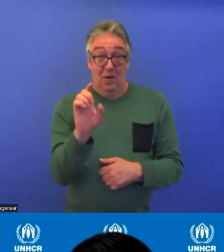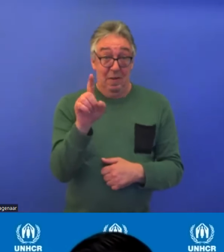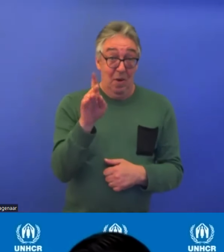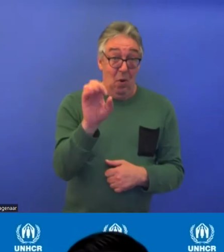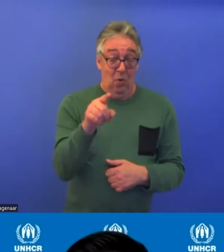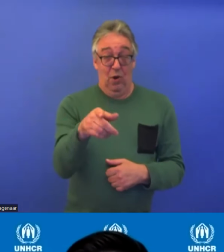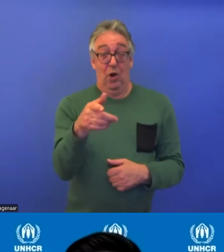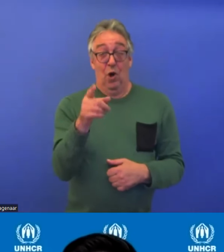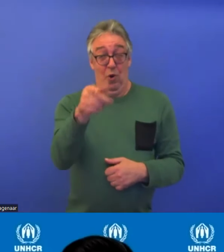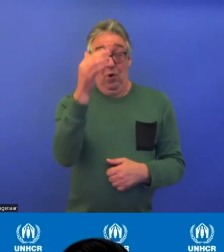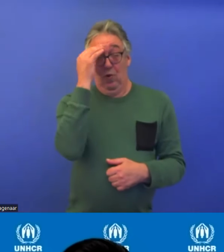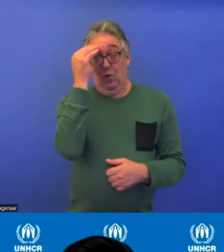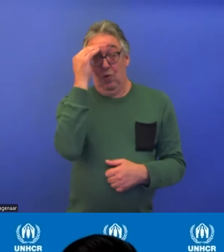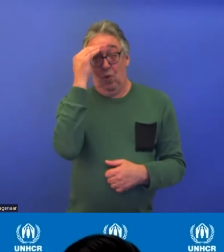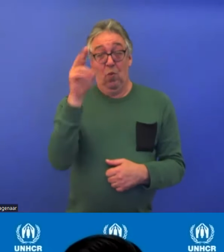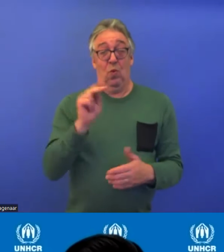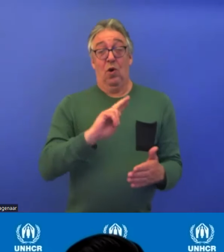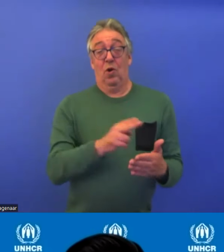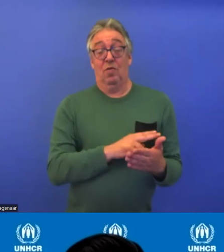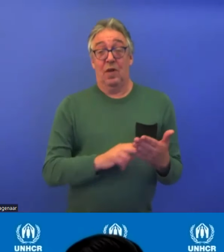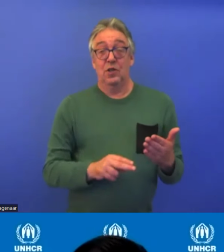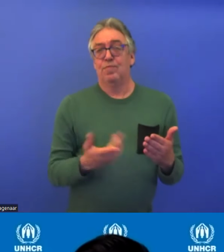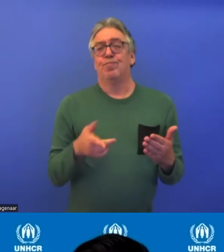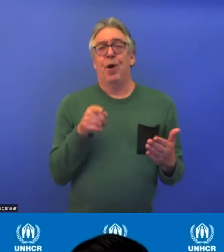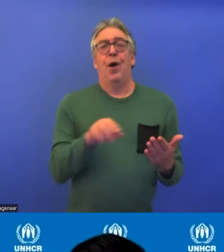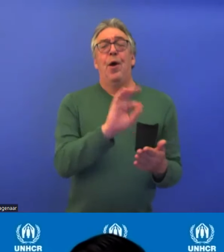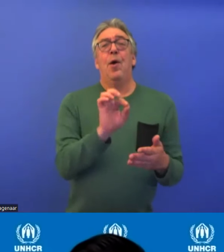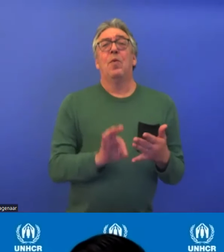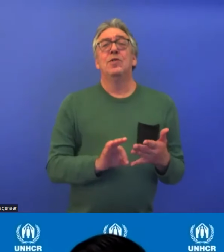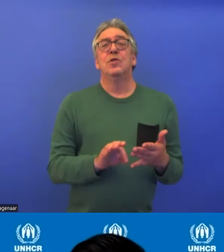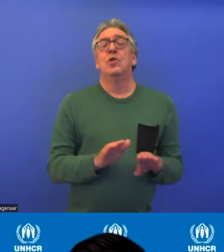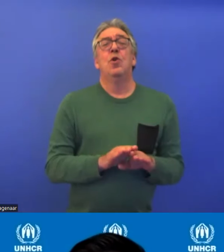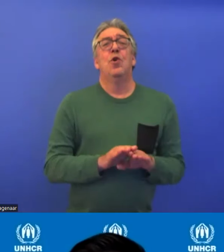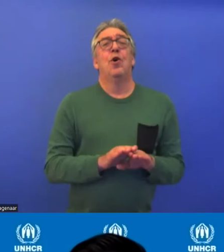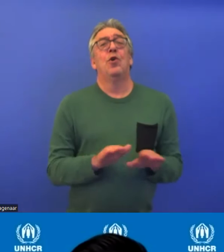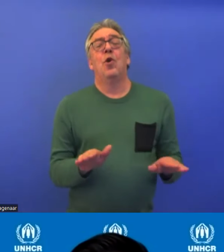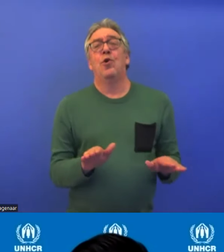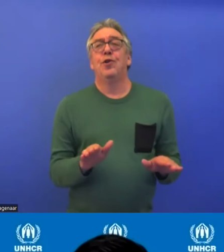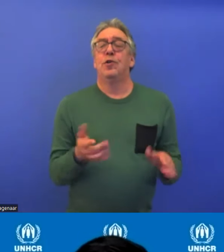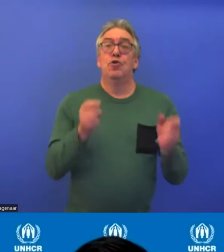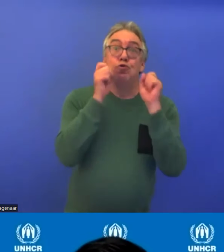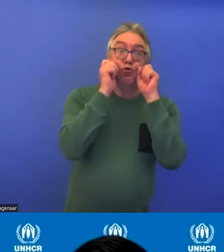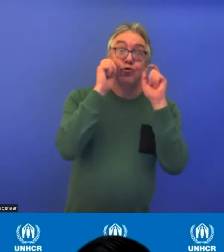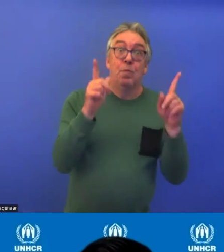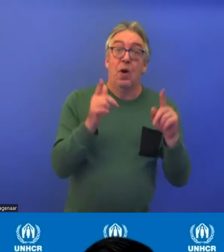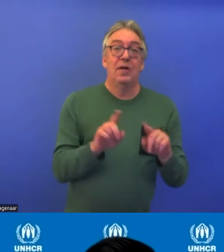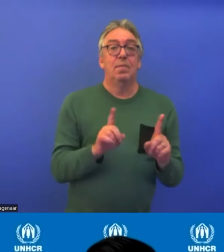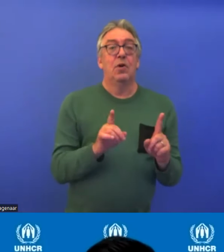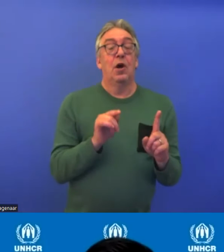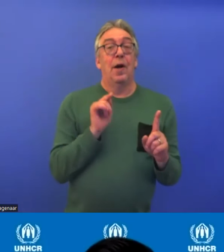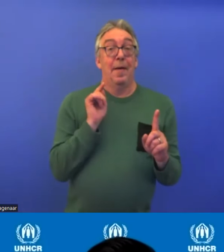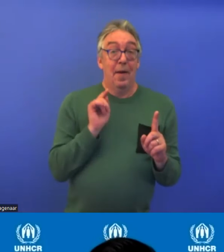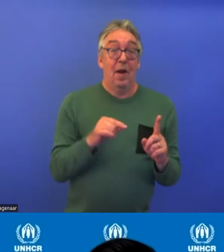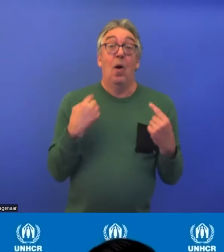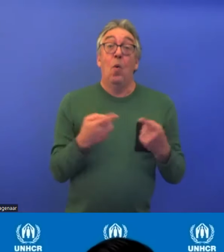the convention. Is more applying them to situations experienced by refugees and contexts by refugees.